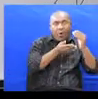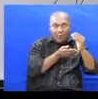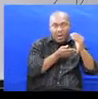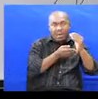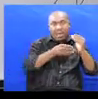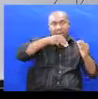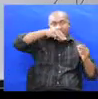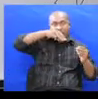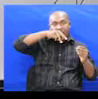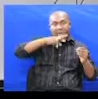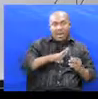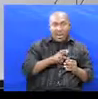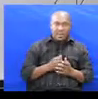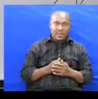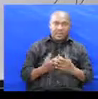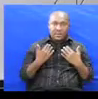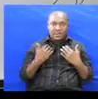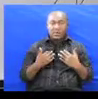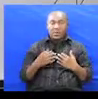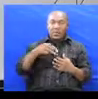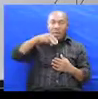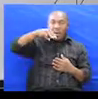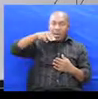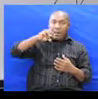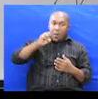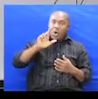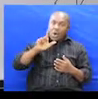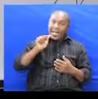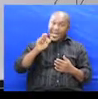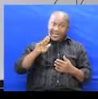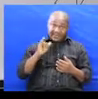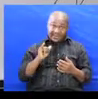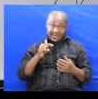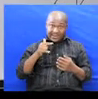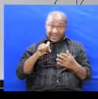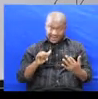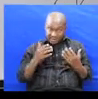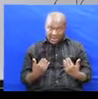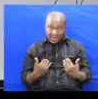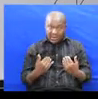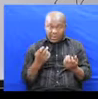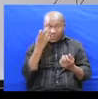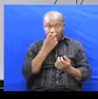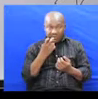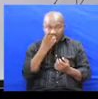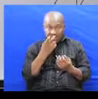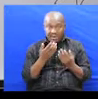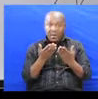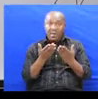also can be calculated by mass of a substance over